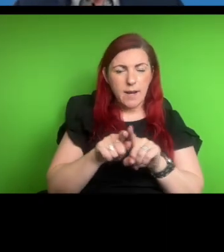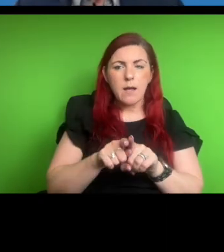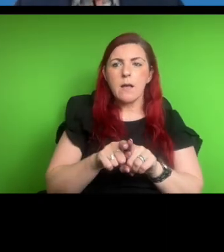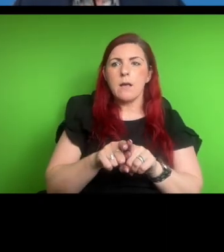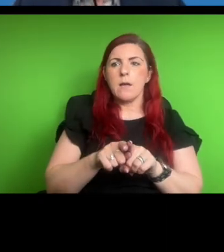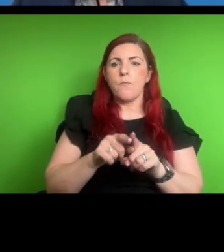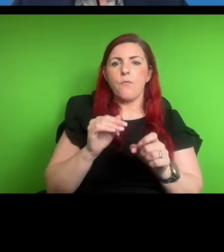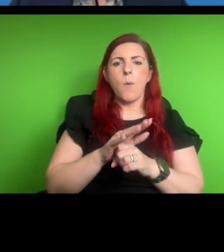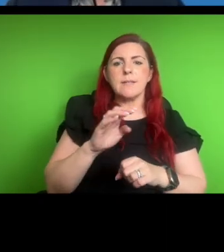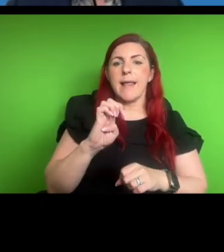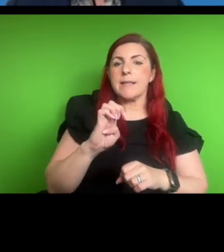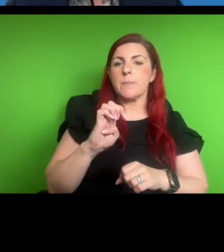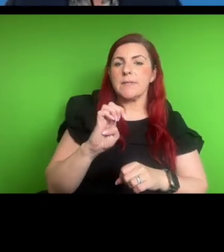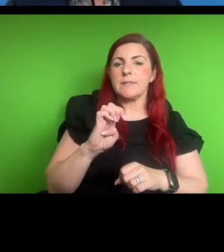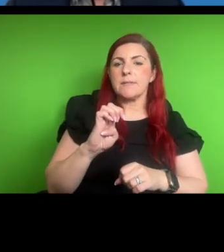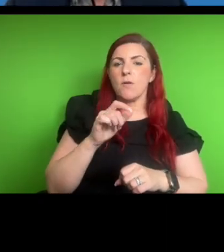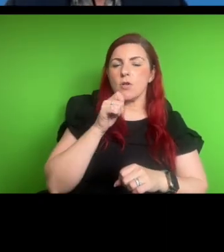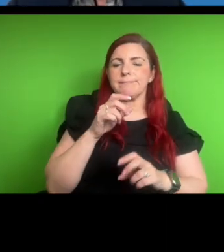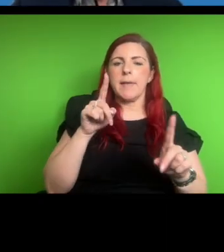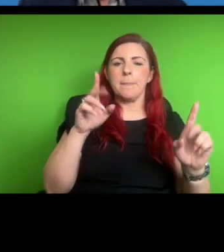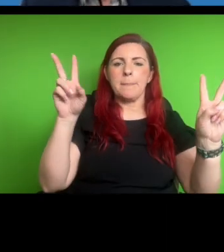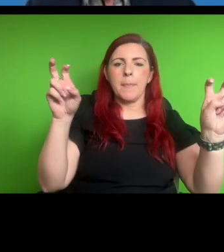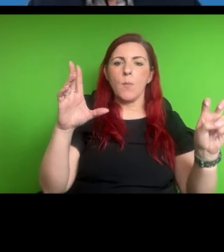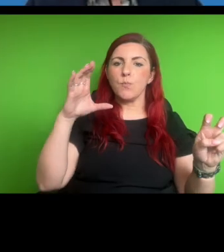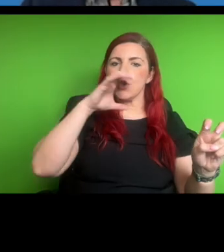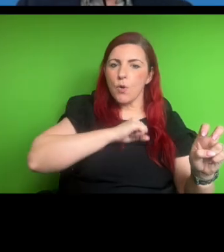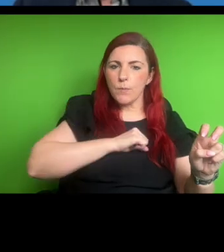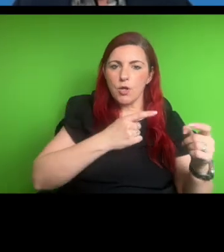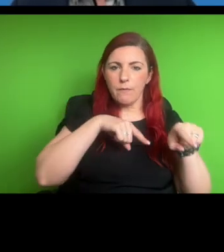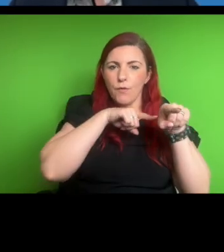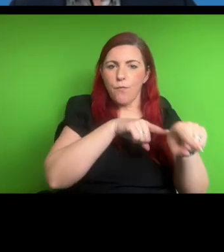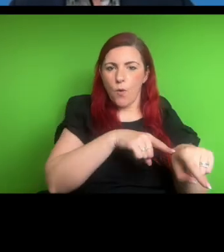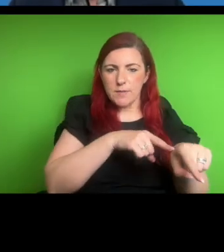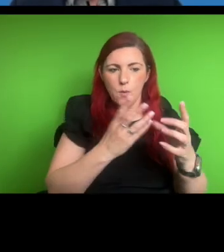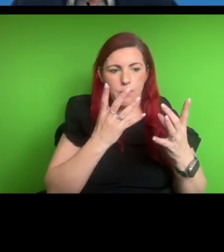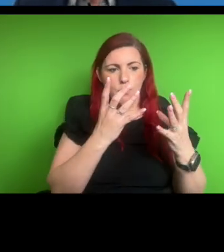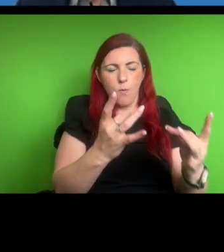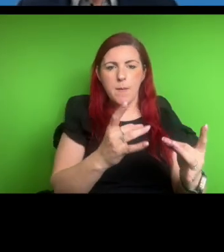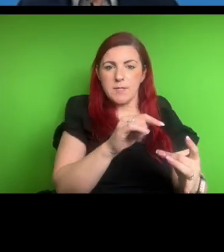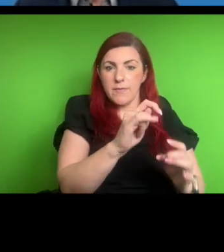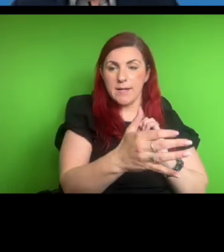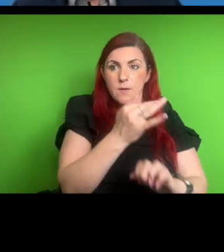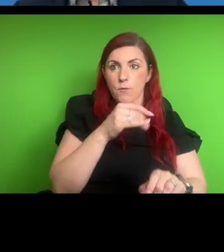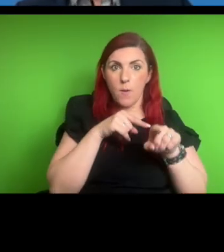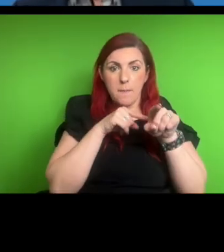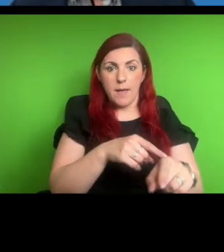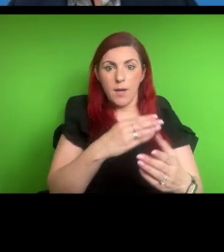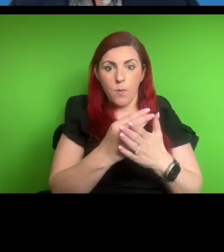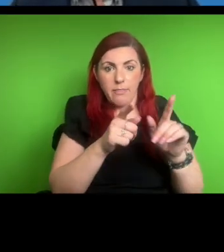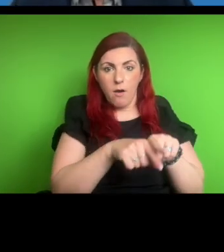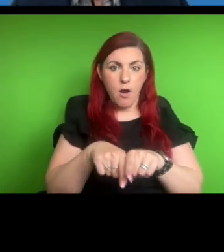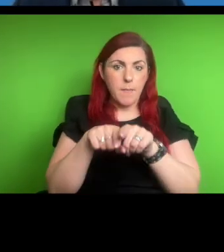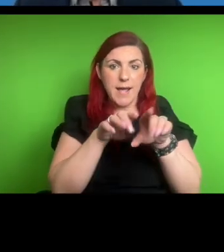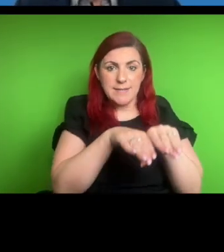conformity with the requirements of the Act. So if you comply with the harmonized standard, it's presumed that